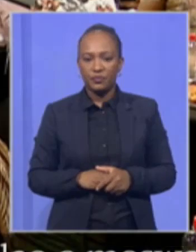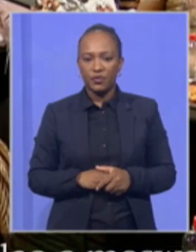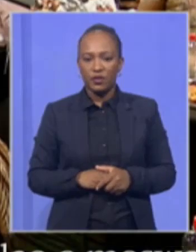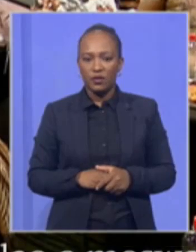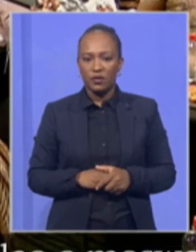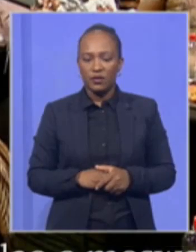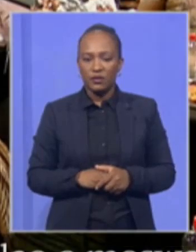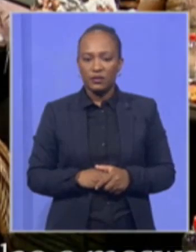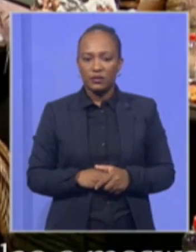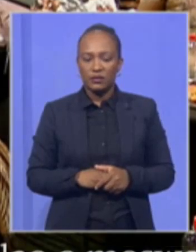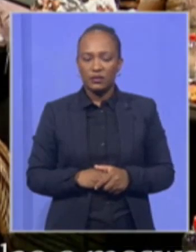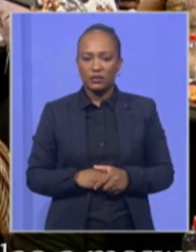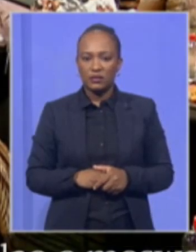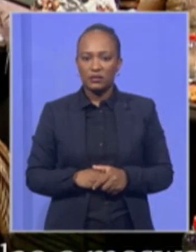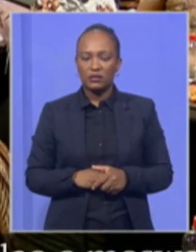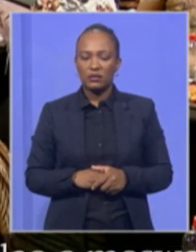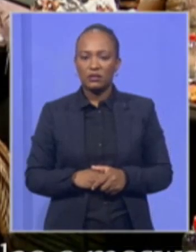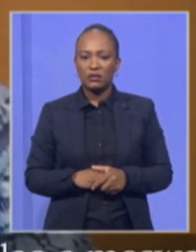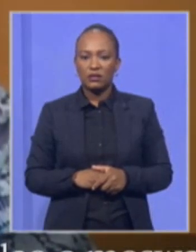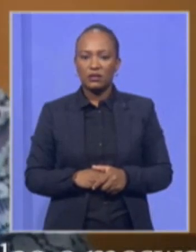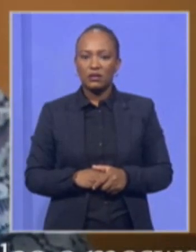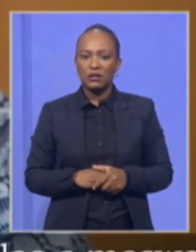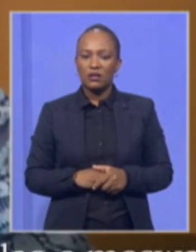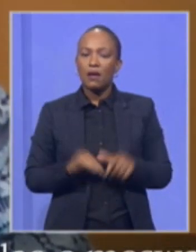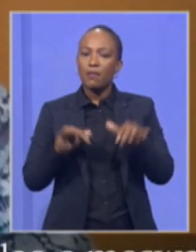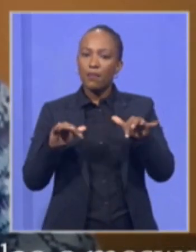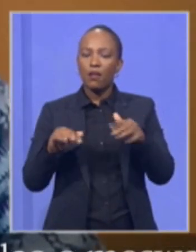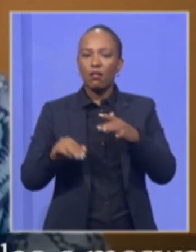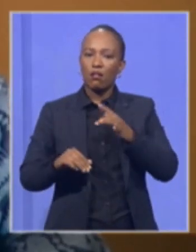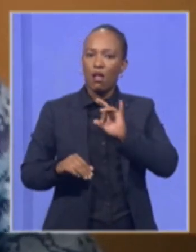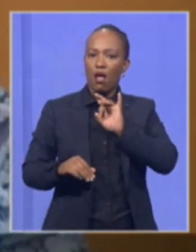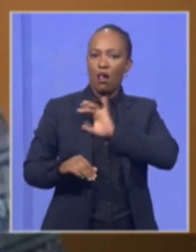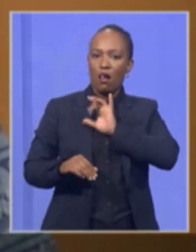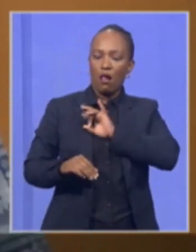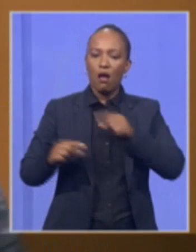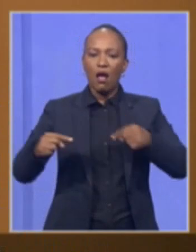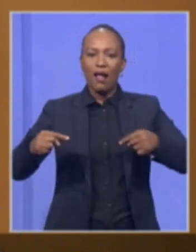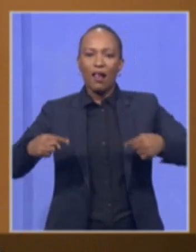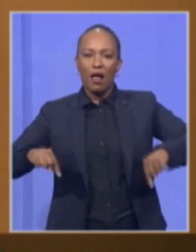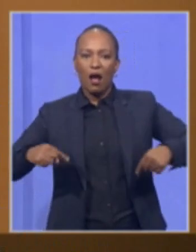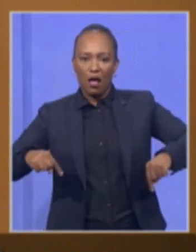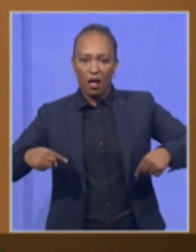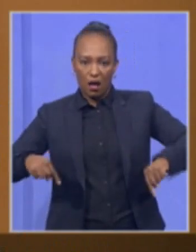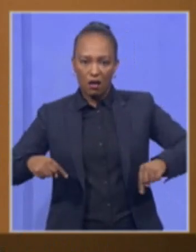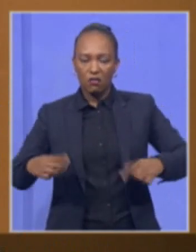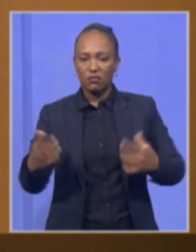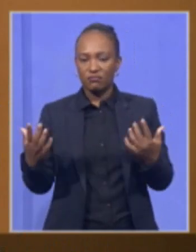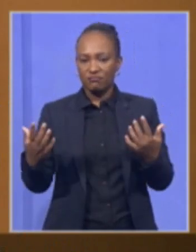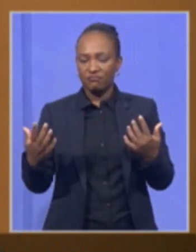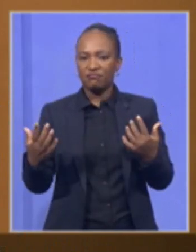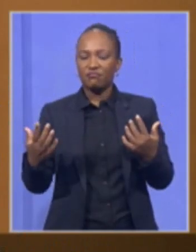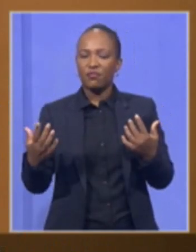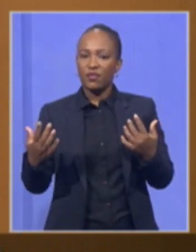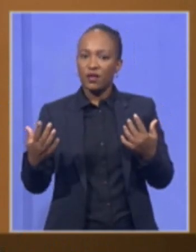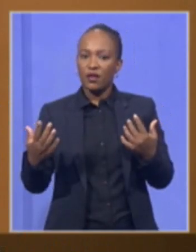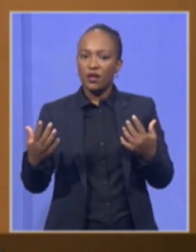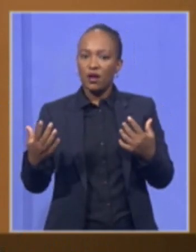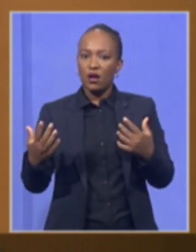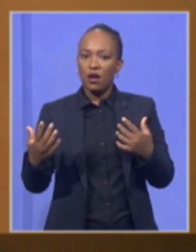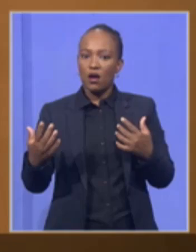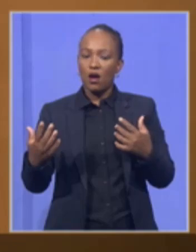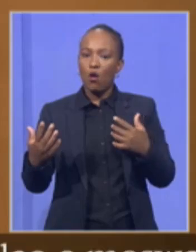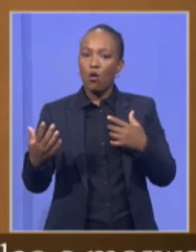There are those who are scared, of course, because they interpret